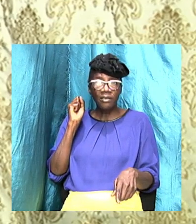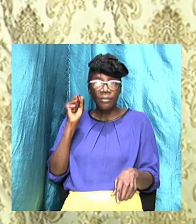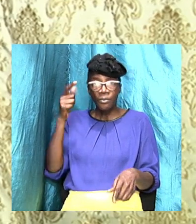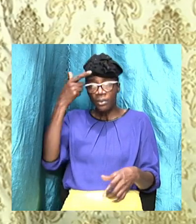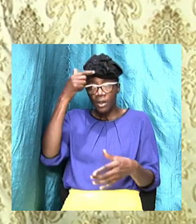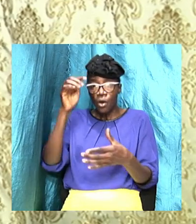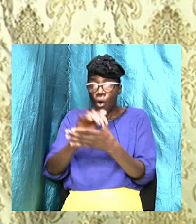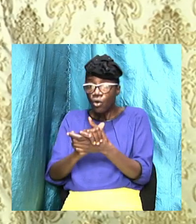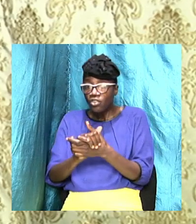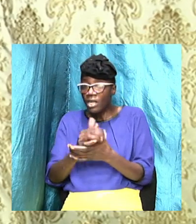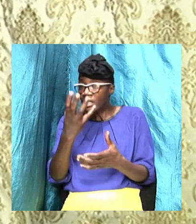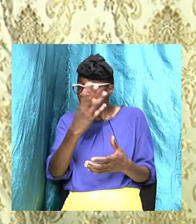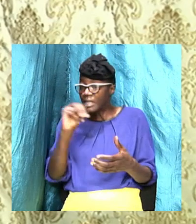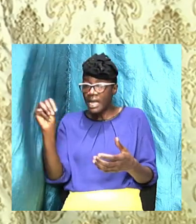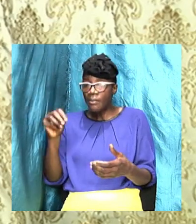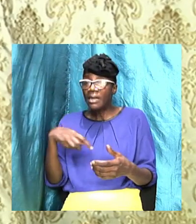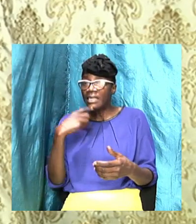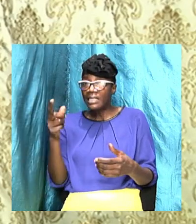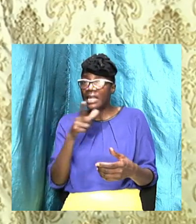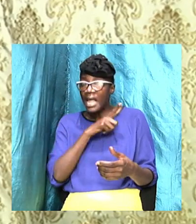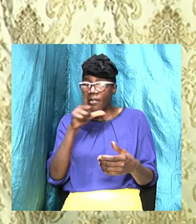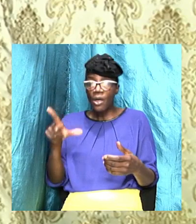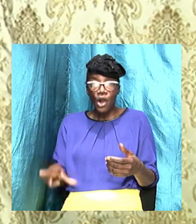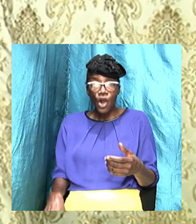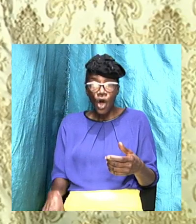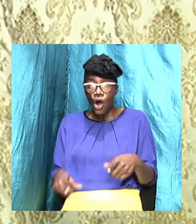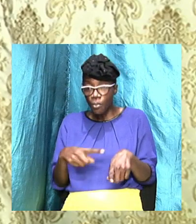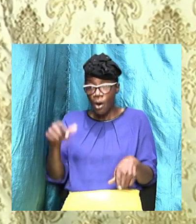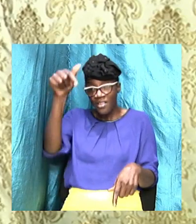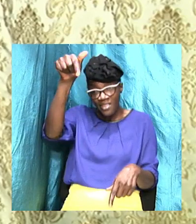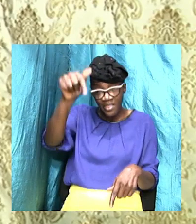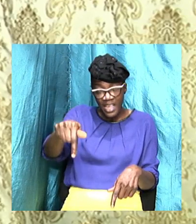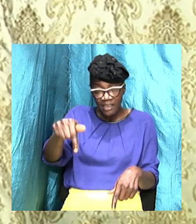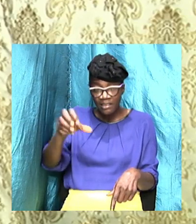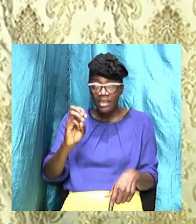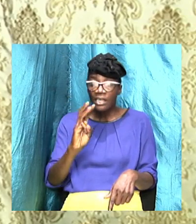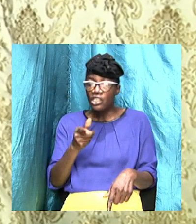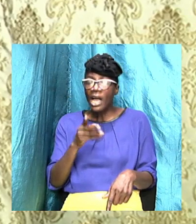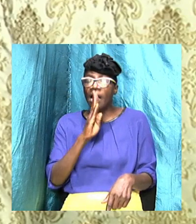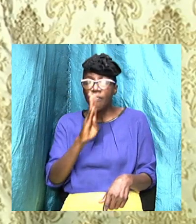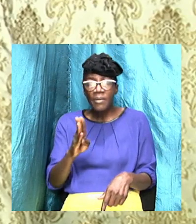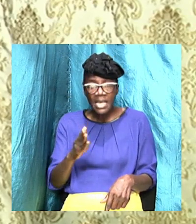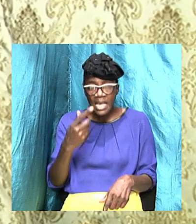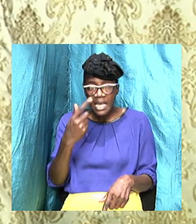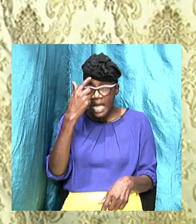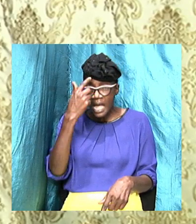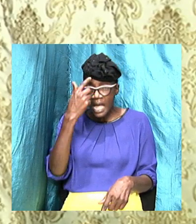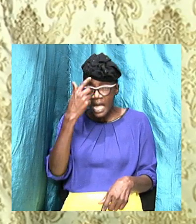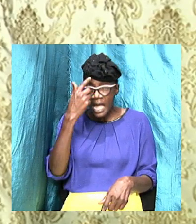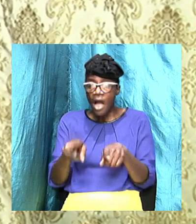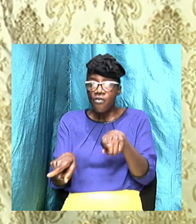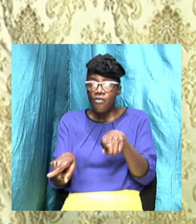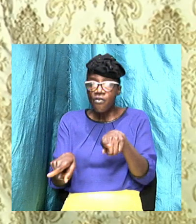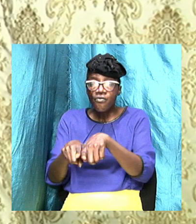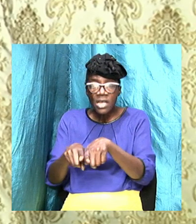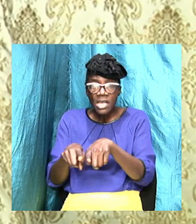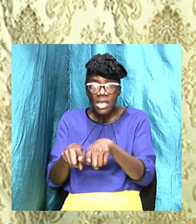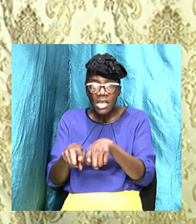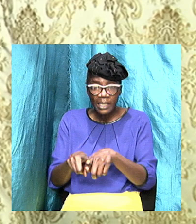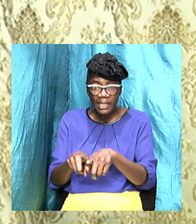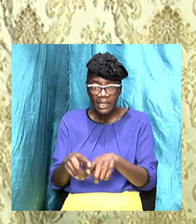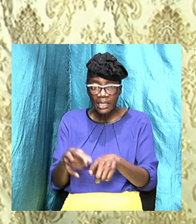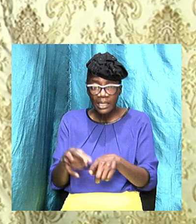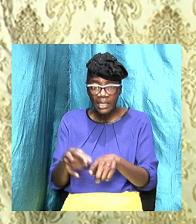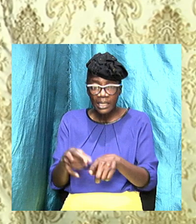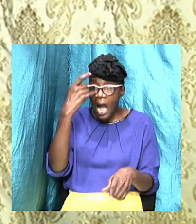husbandman unto them, saith the Lord. But this shall be the covenant that I will make with the house of